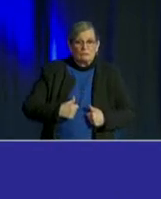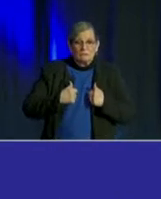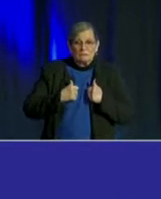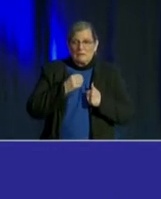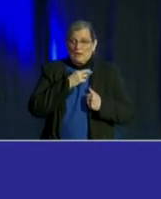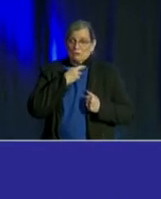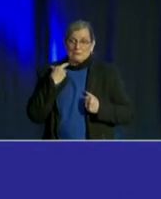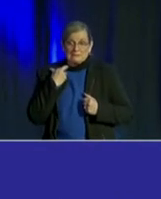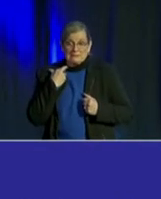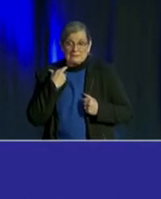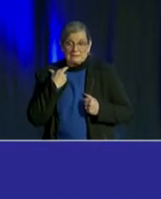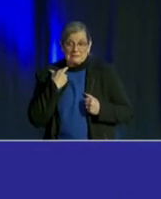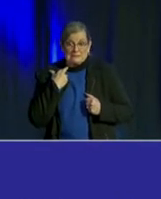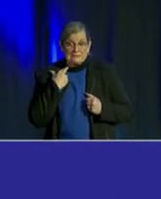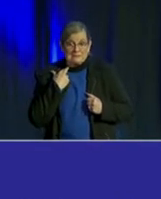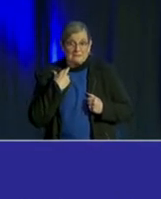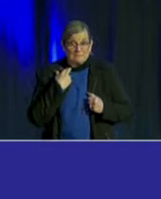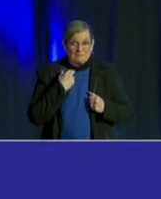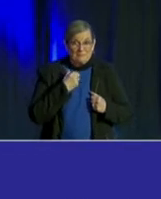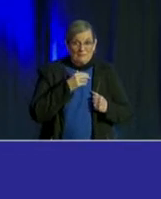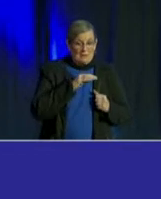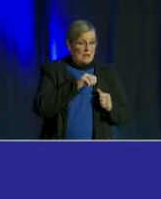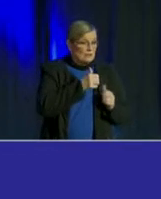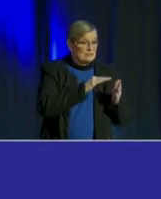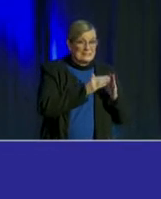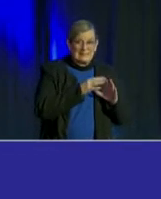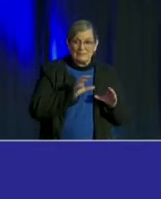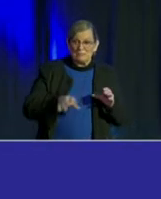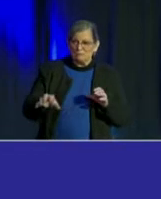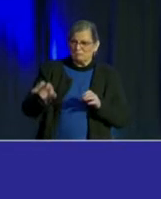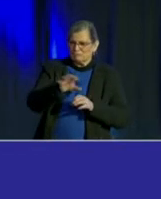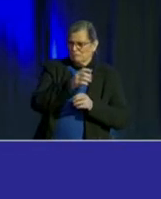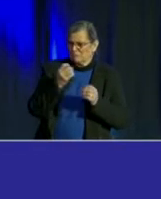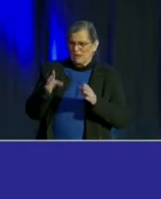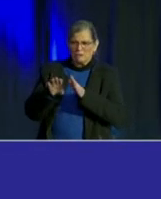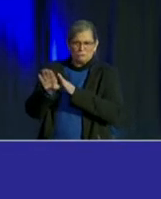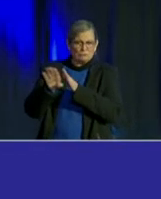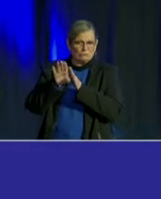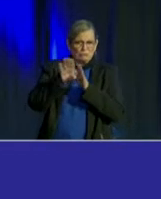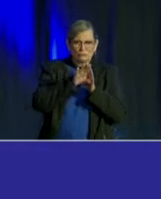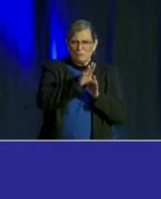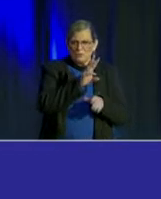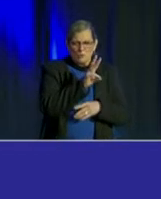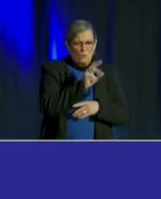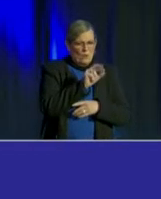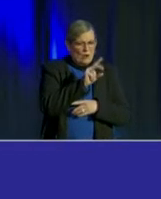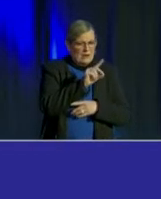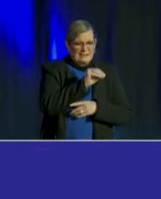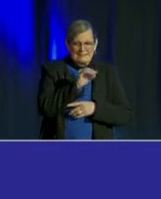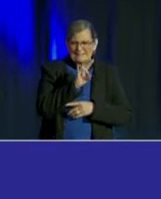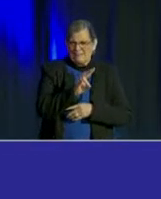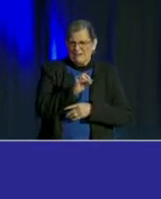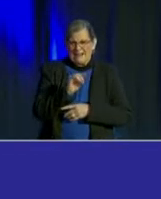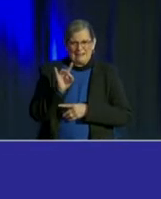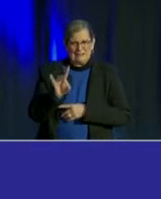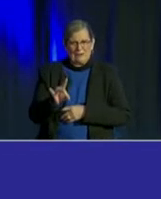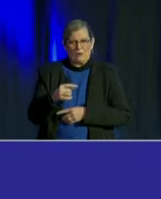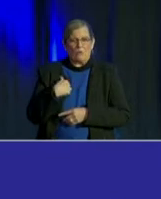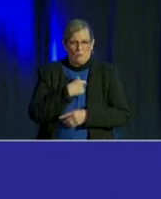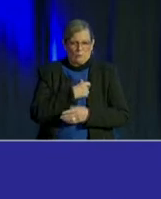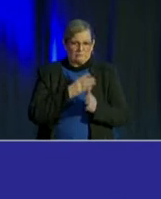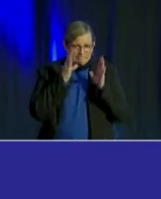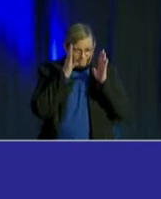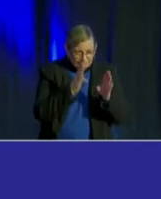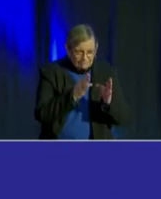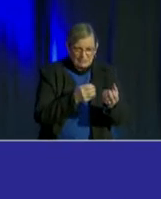otherwise quite prosperous city. Third, I close by noting that the DC Department of Health is the agency charged with leading